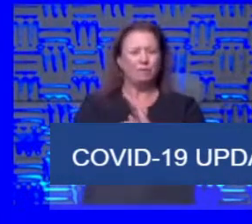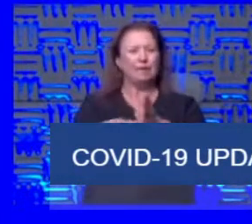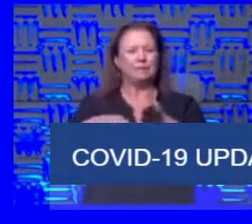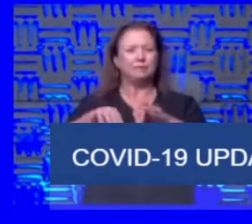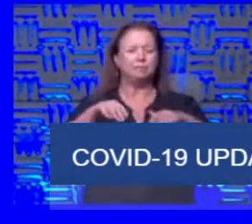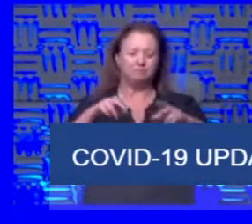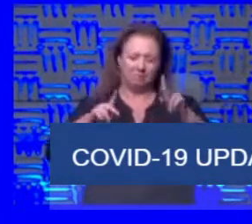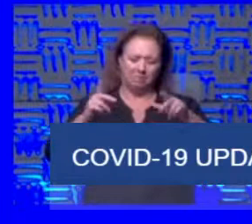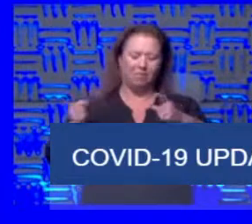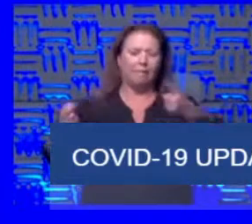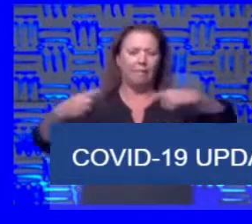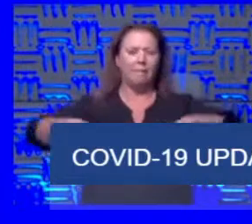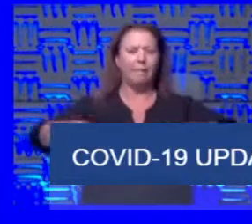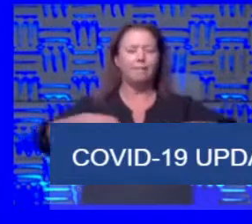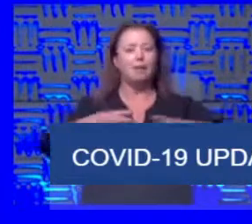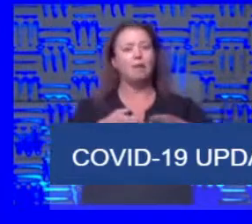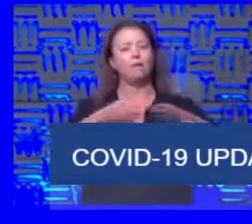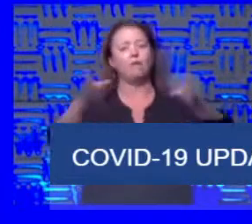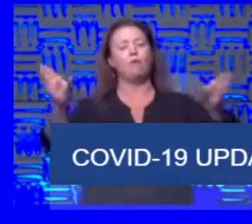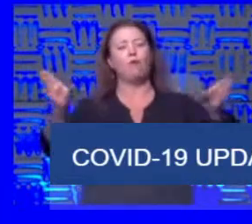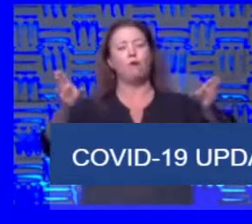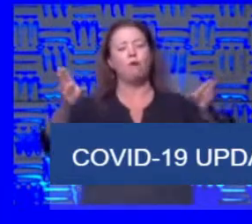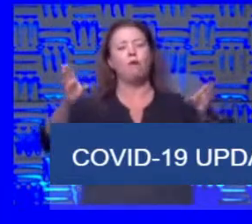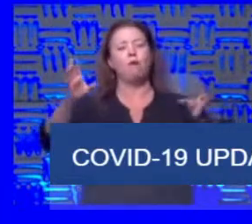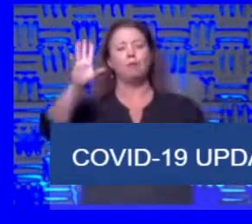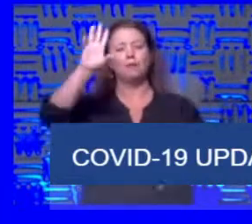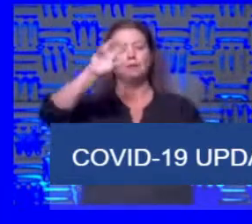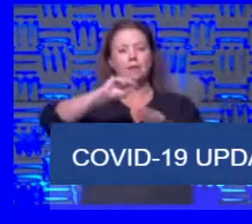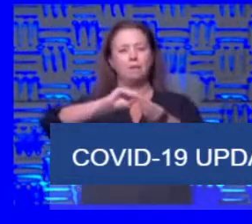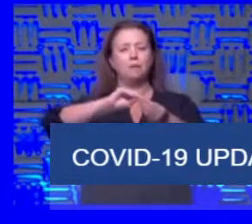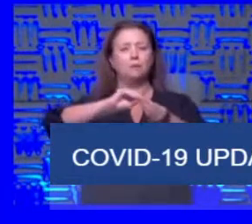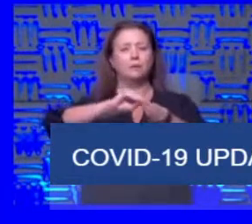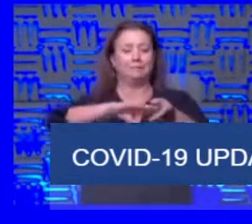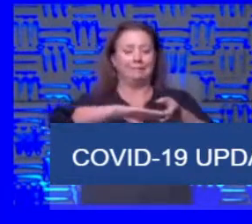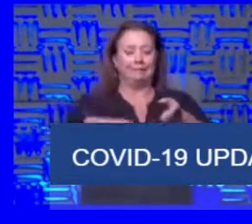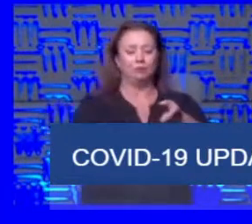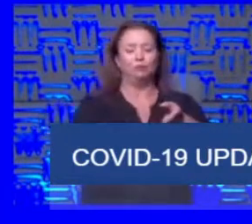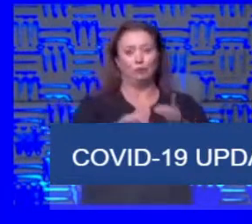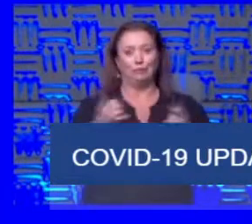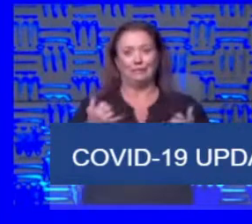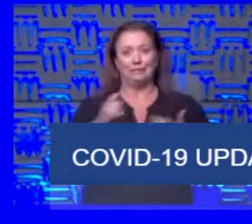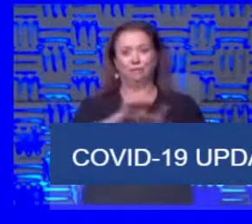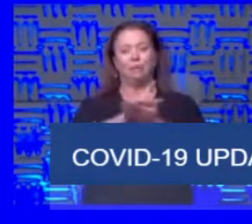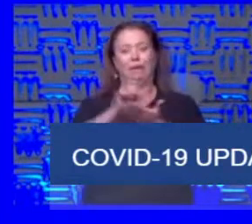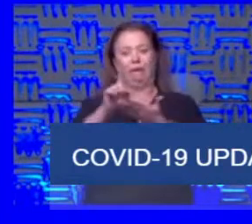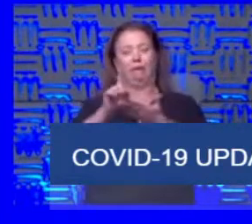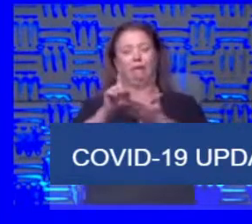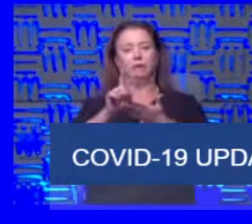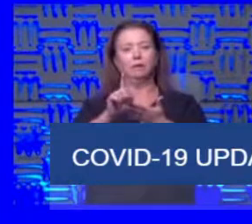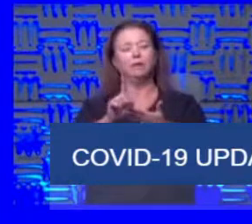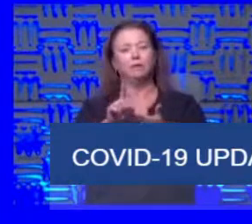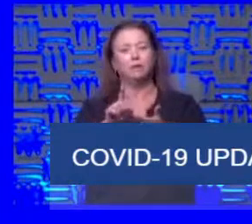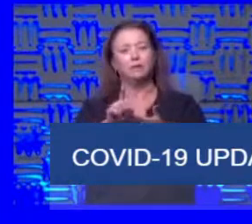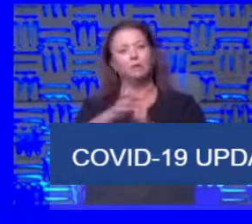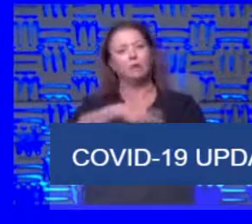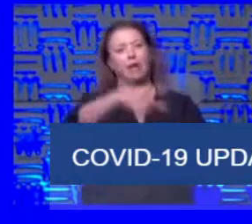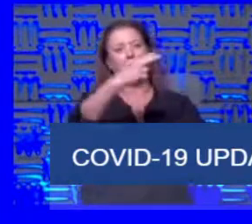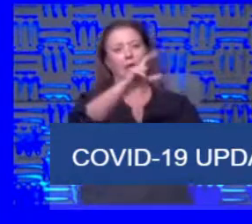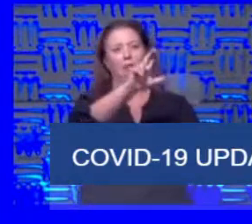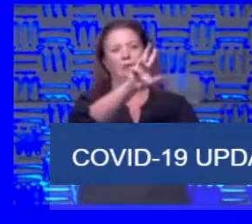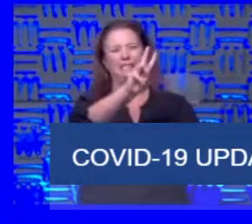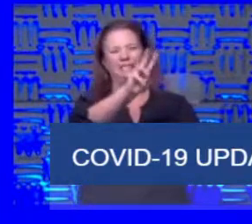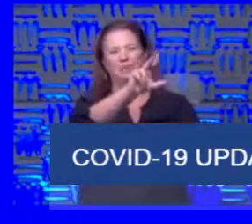but of course, overall, the net has been more discharges this past week. So when we were at that high of